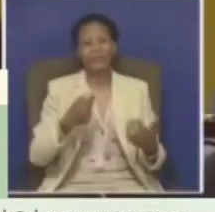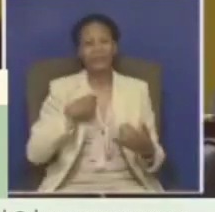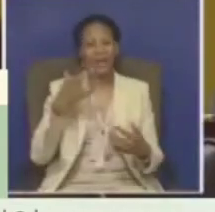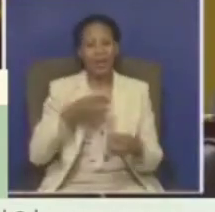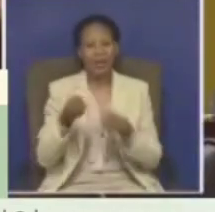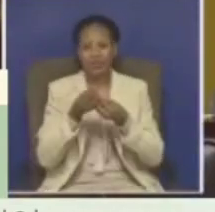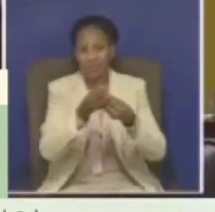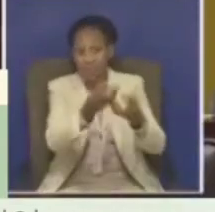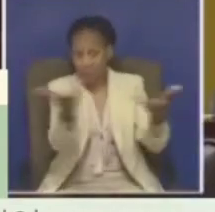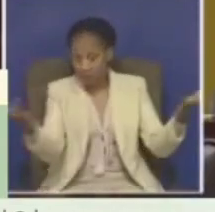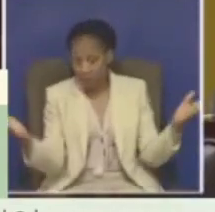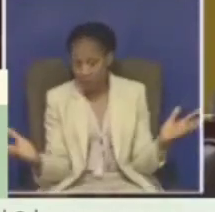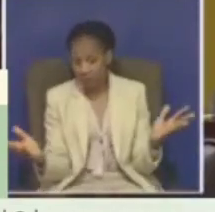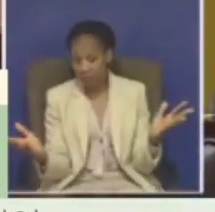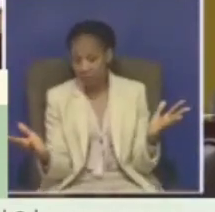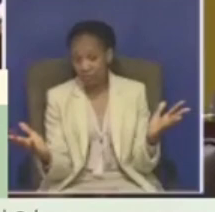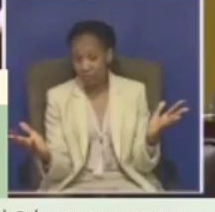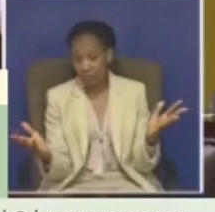political parties